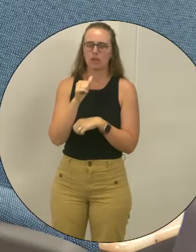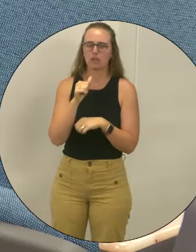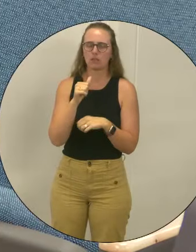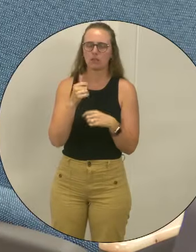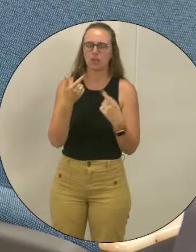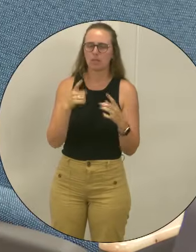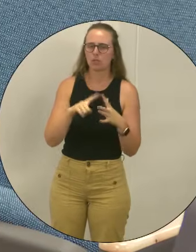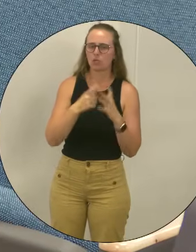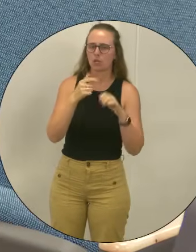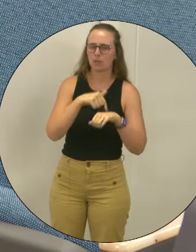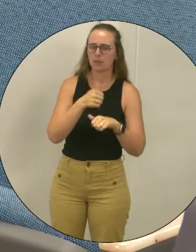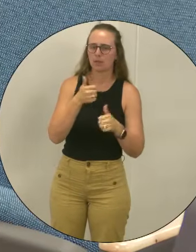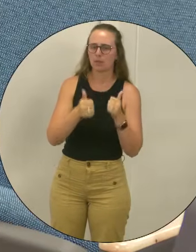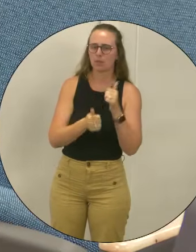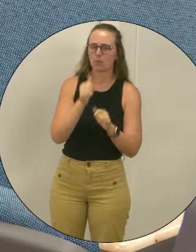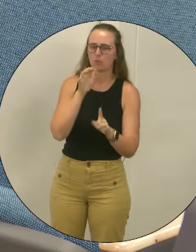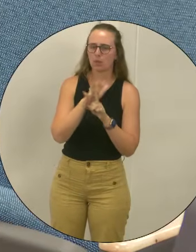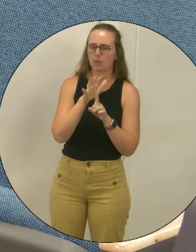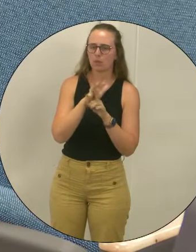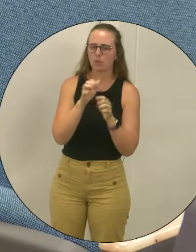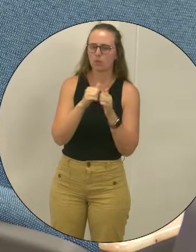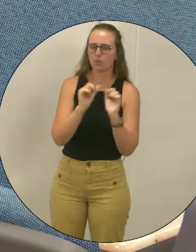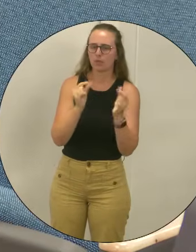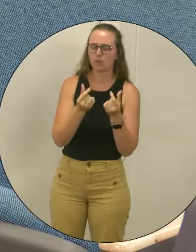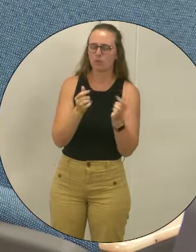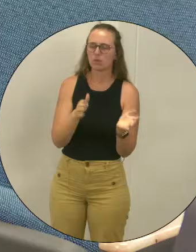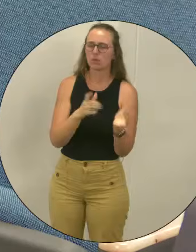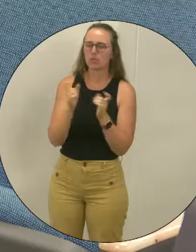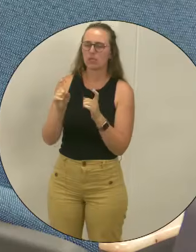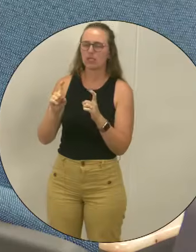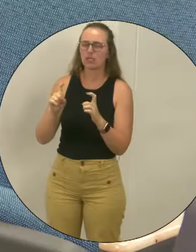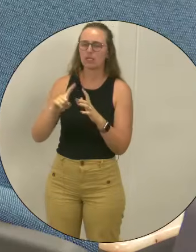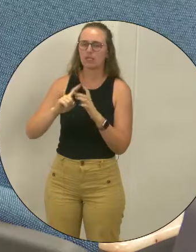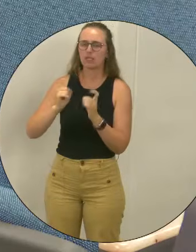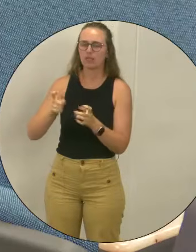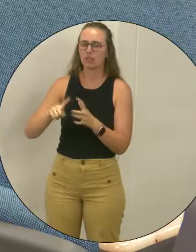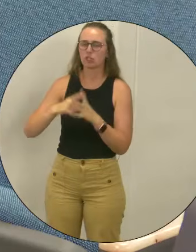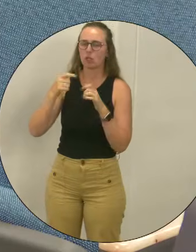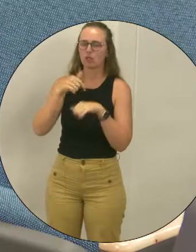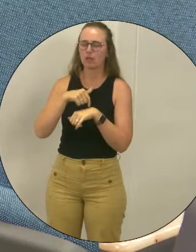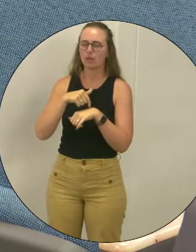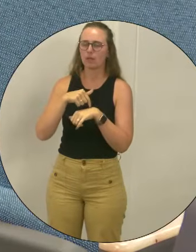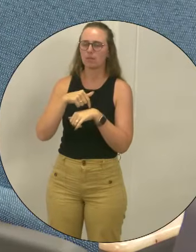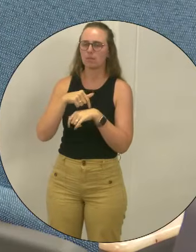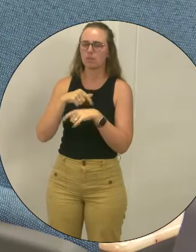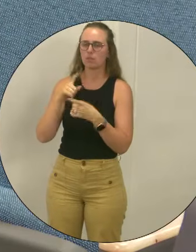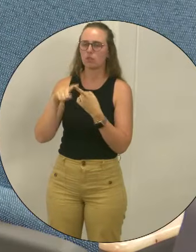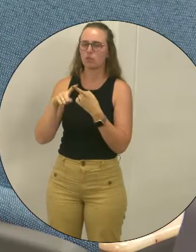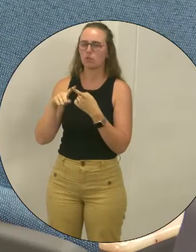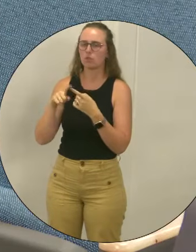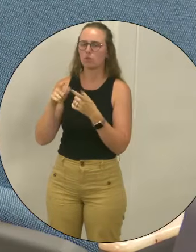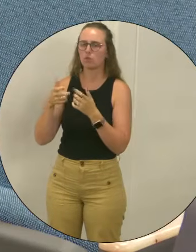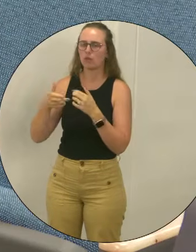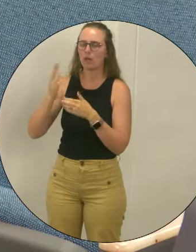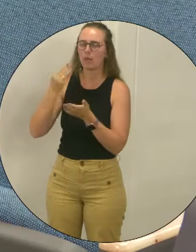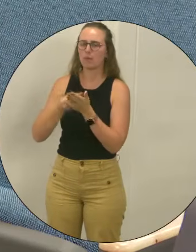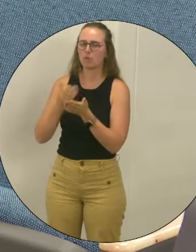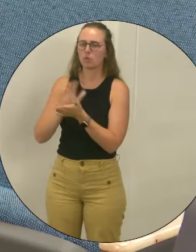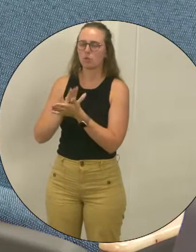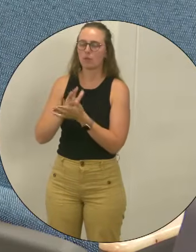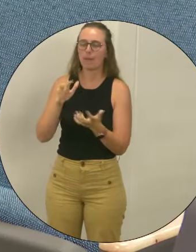that were the most popular amongst those polls, giving start time appeals to high-income schools, mixed or